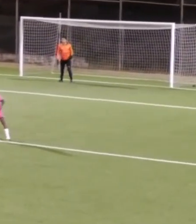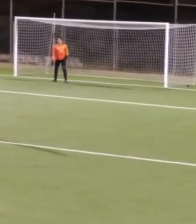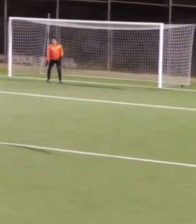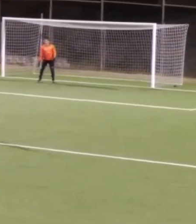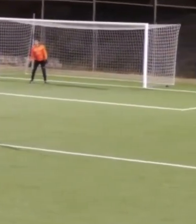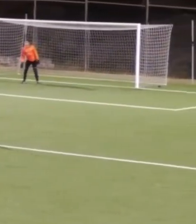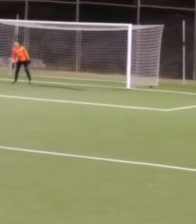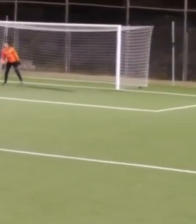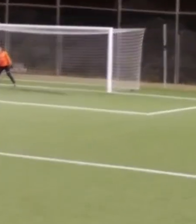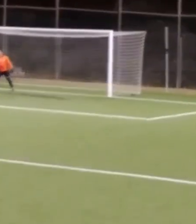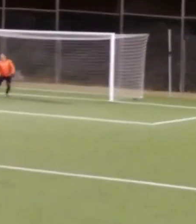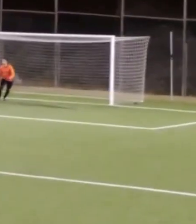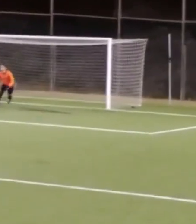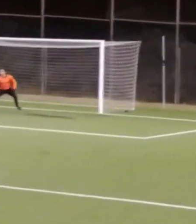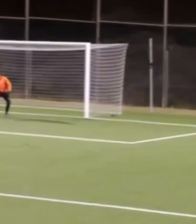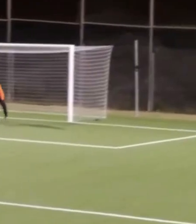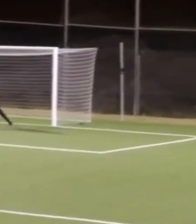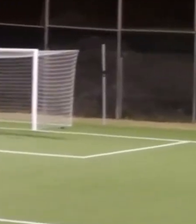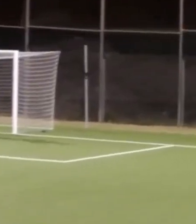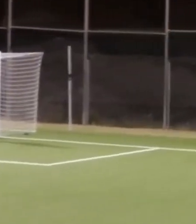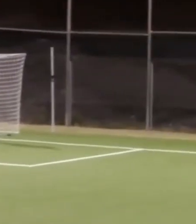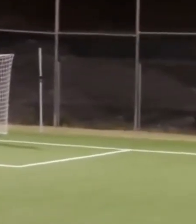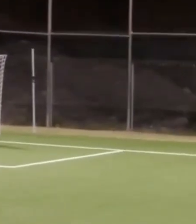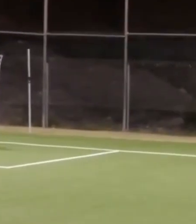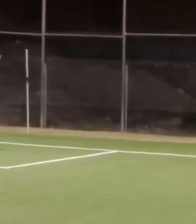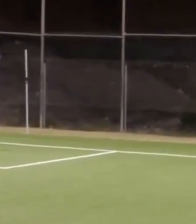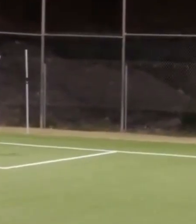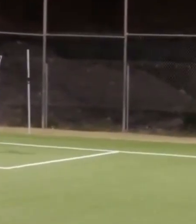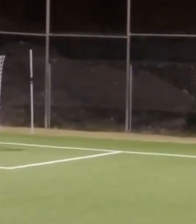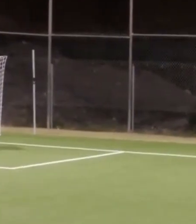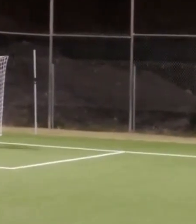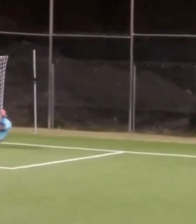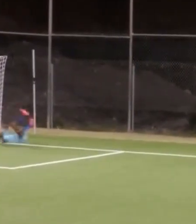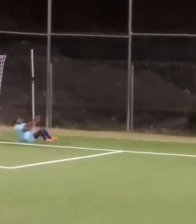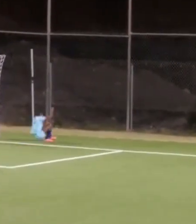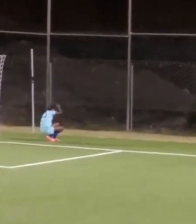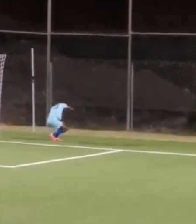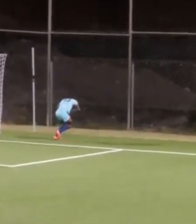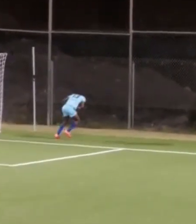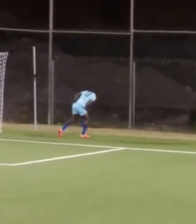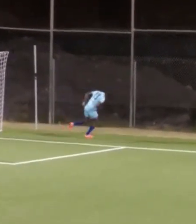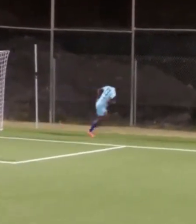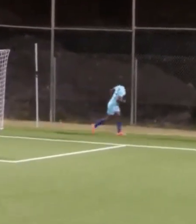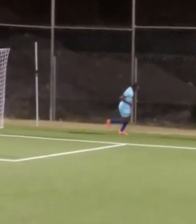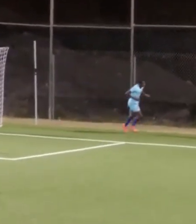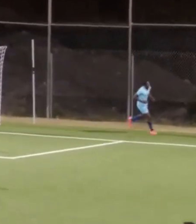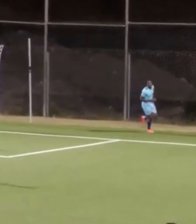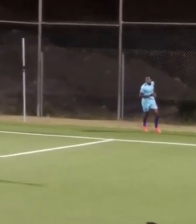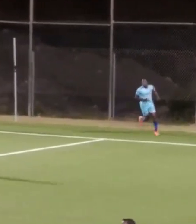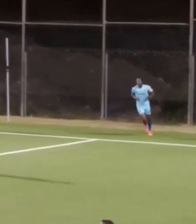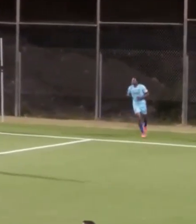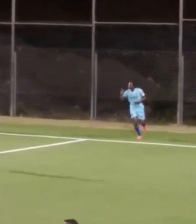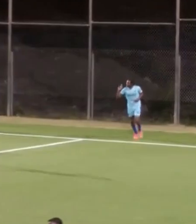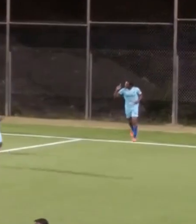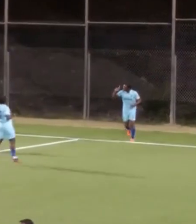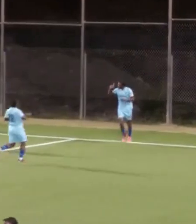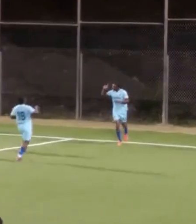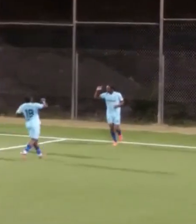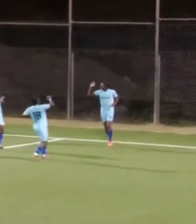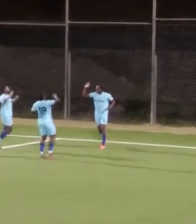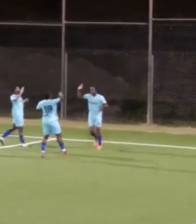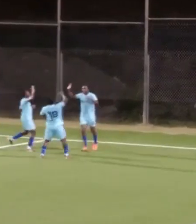boys with a free kick and a nightmare for Chris Cobley. Got to do better, son. Gerard Maxius says thank you so